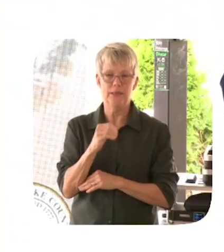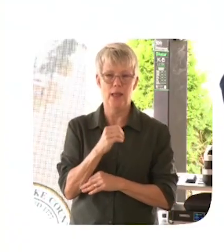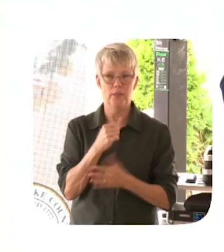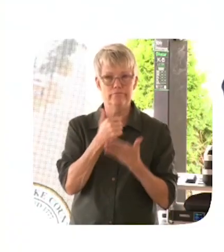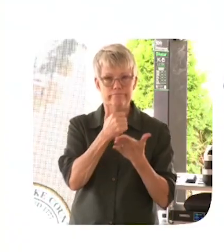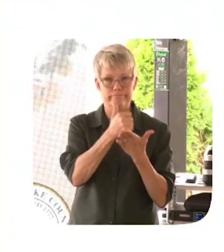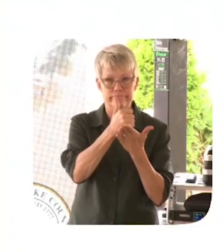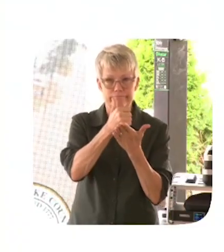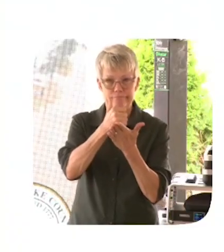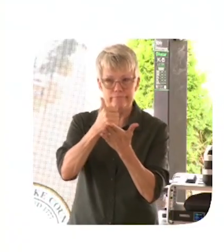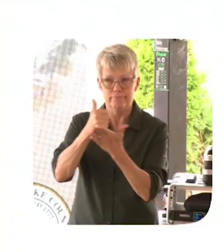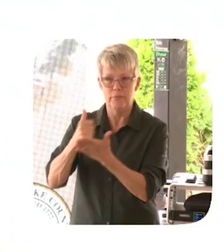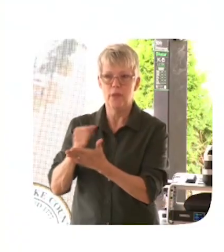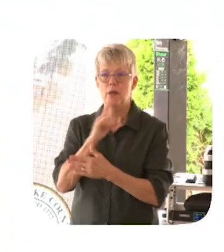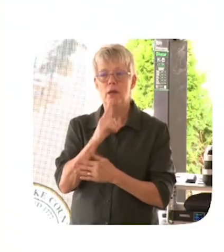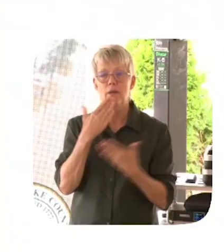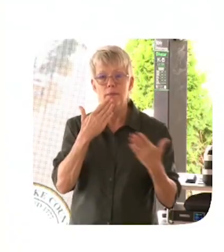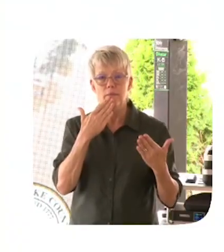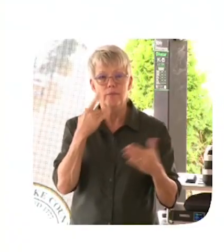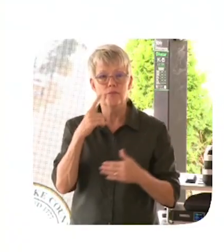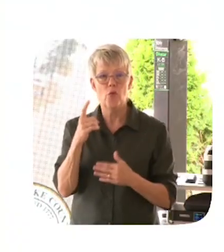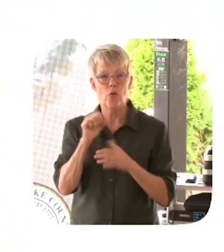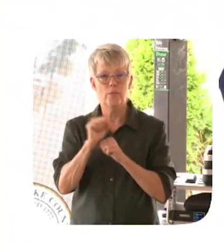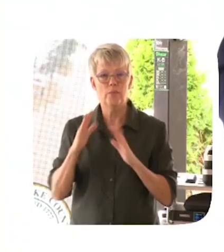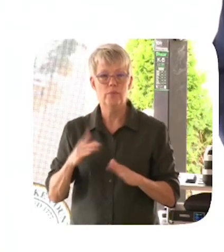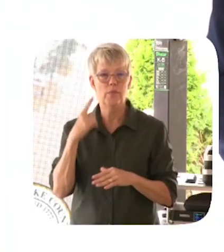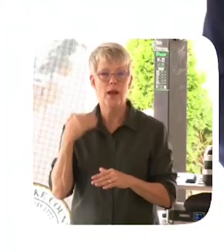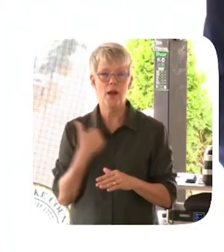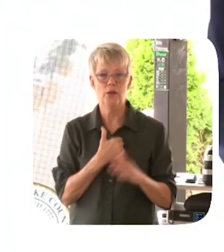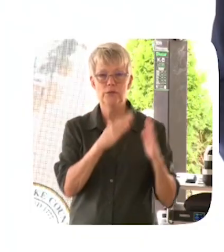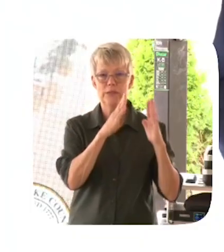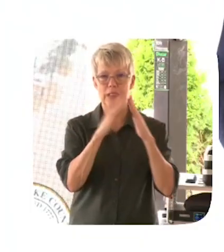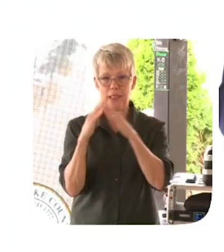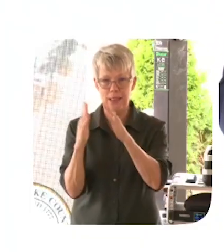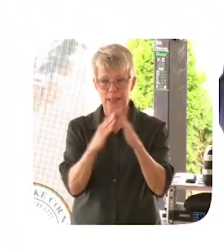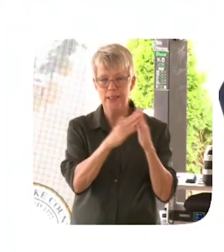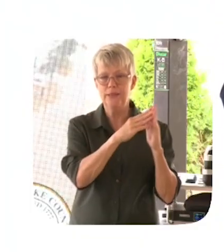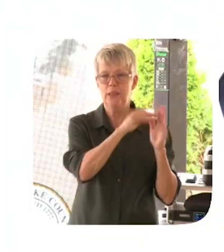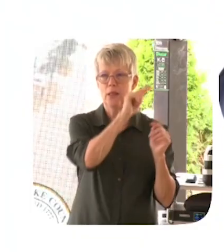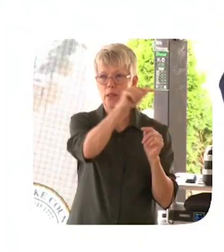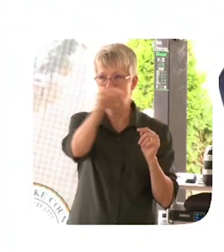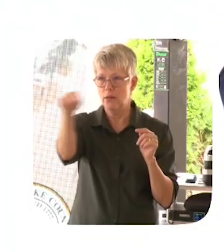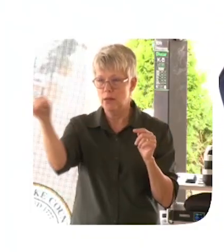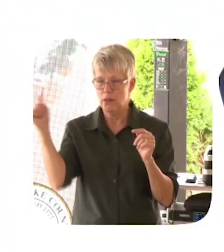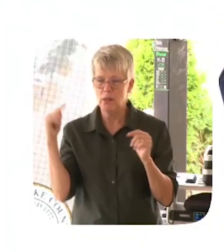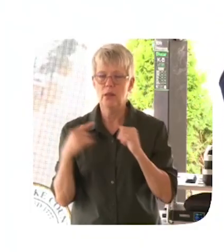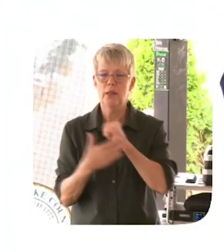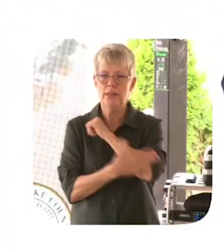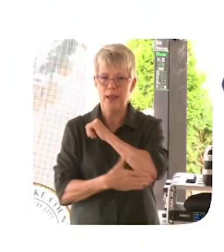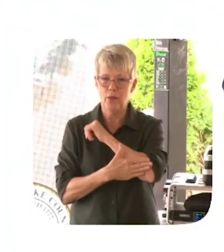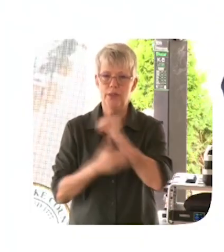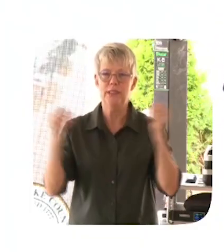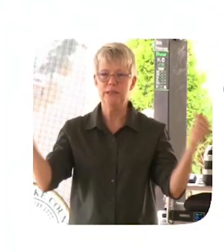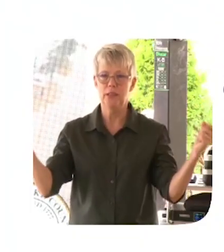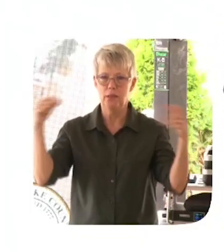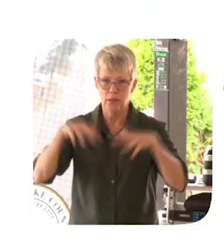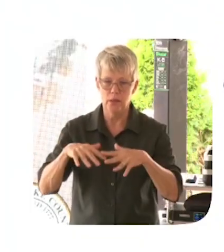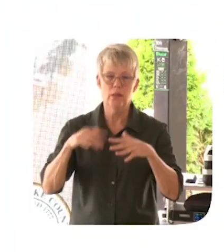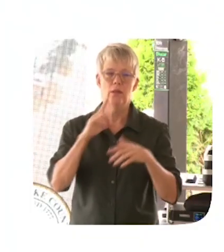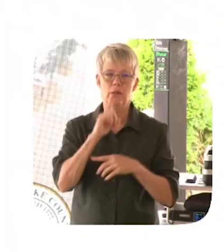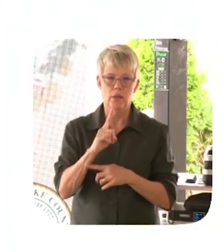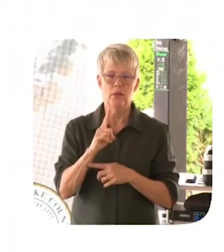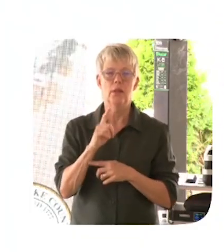are so thankful for all the employees of our cities, our counties, that come together and made